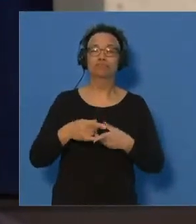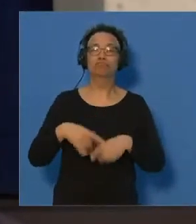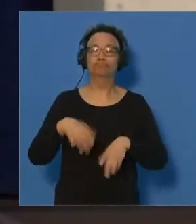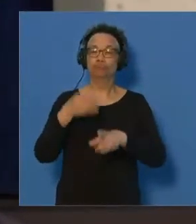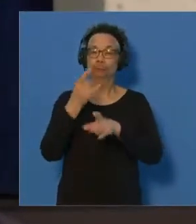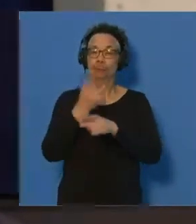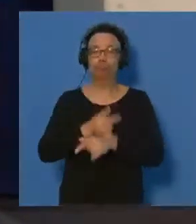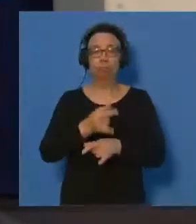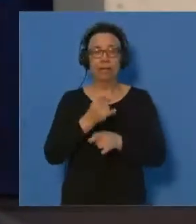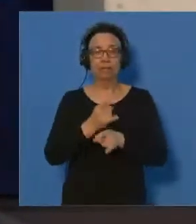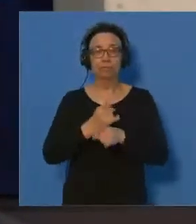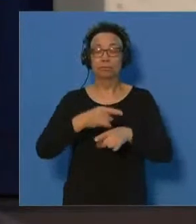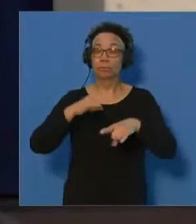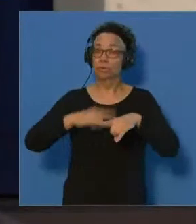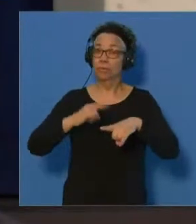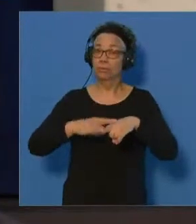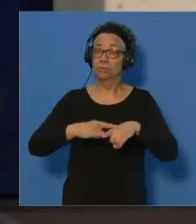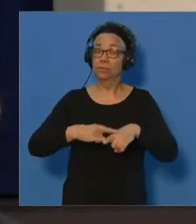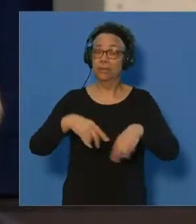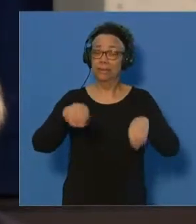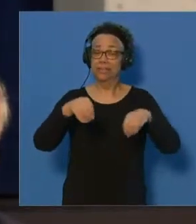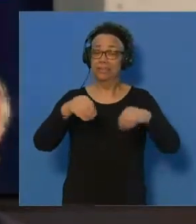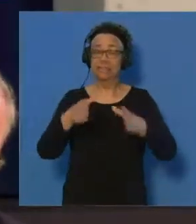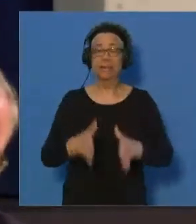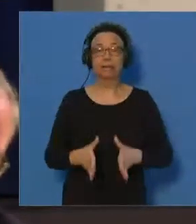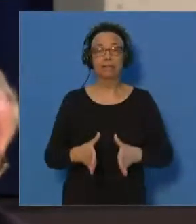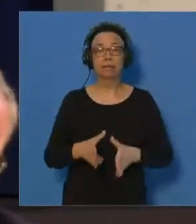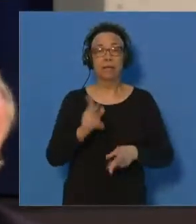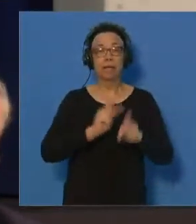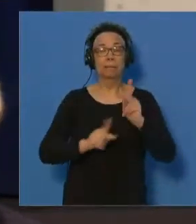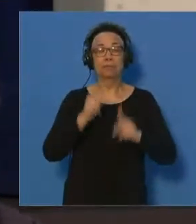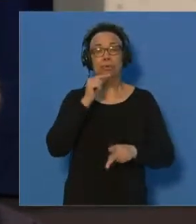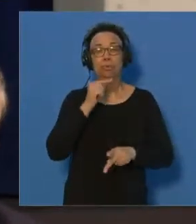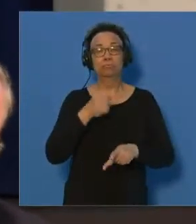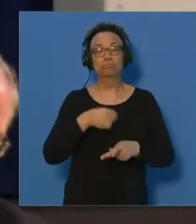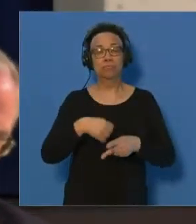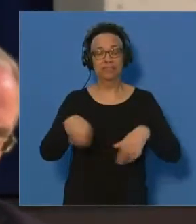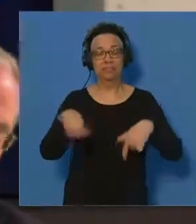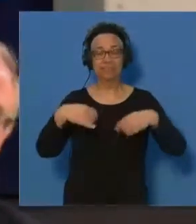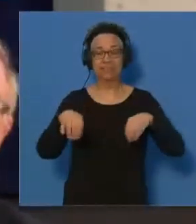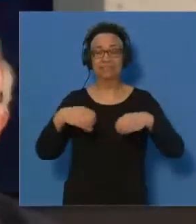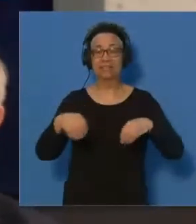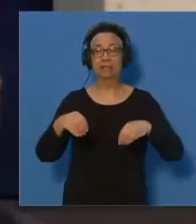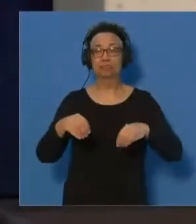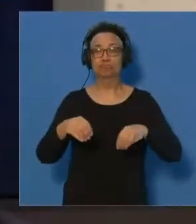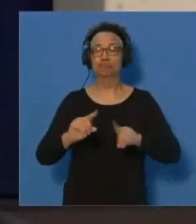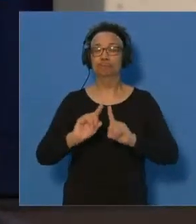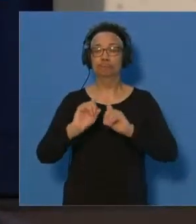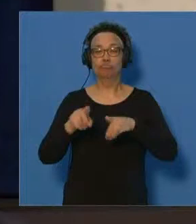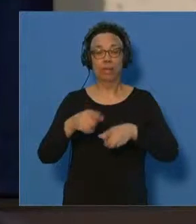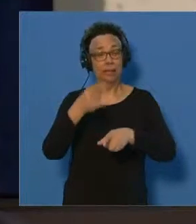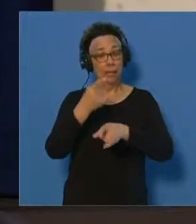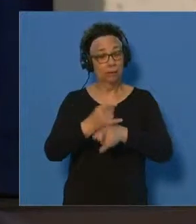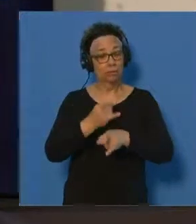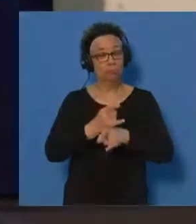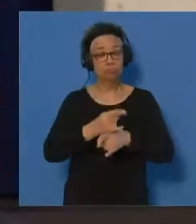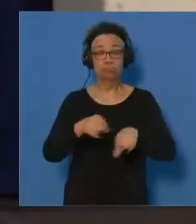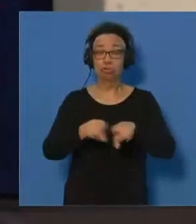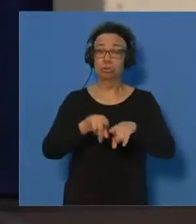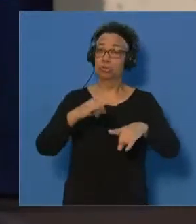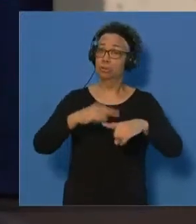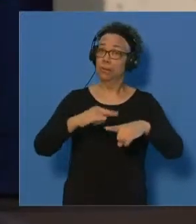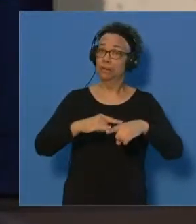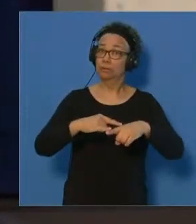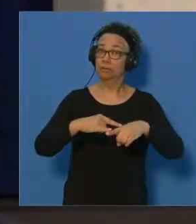and tobacco wholesalers. Persons engaged in the wholesale distribution of grocery stores of alcohol and tobacco